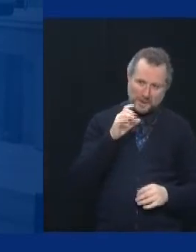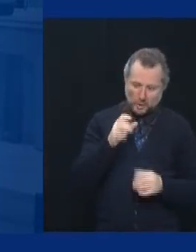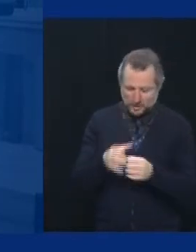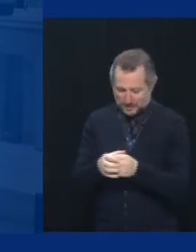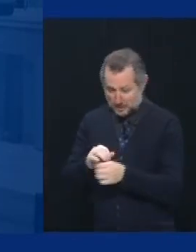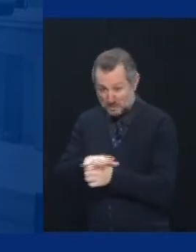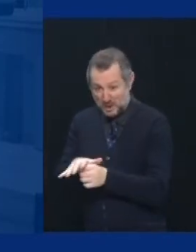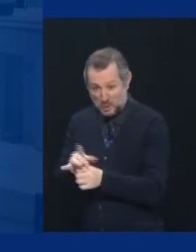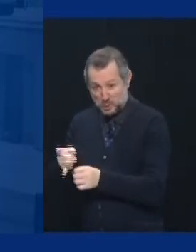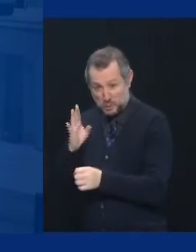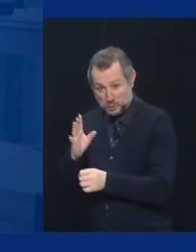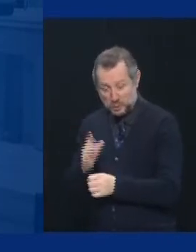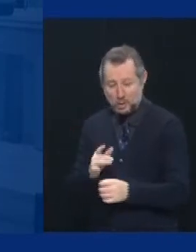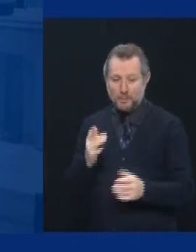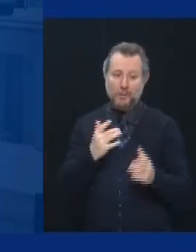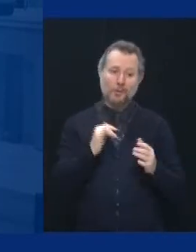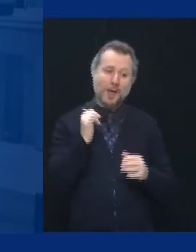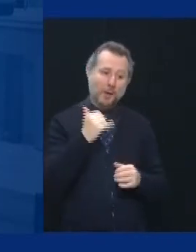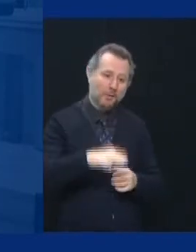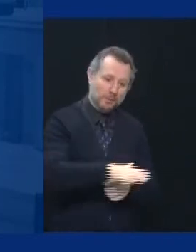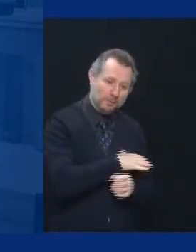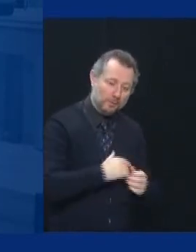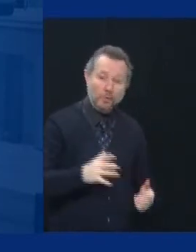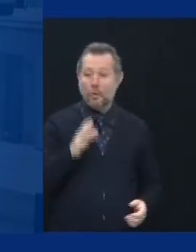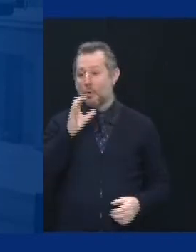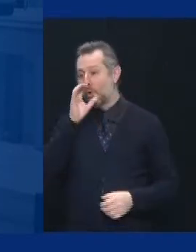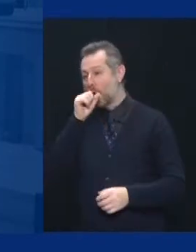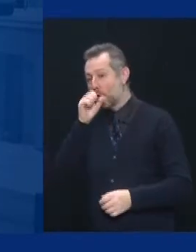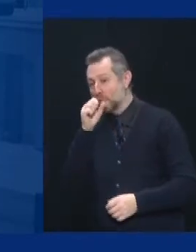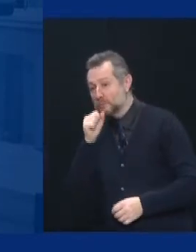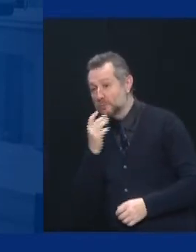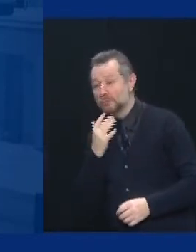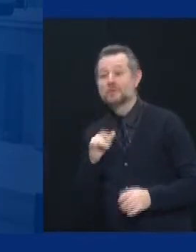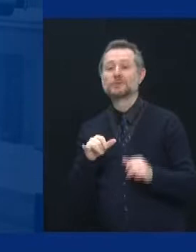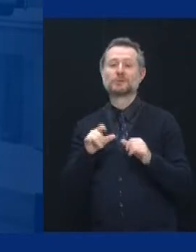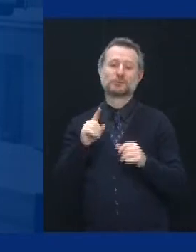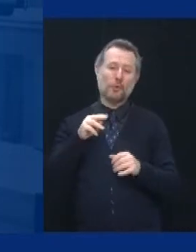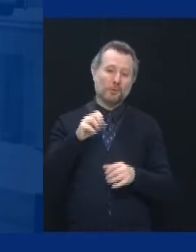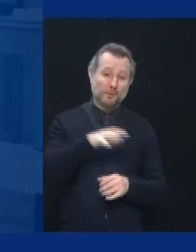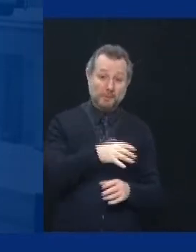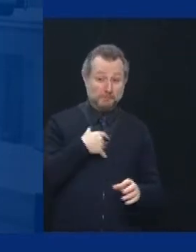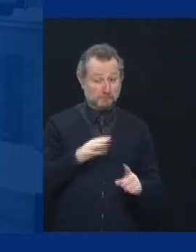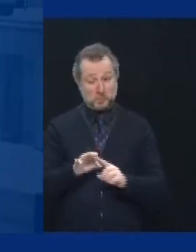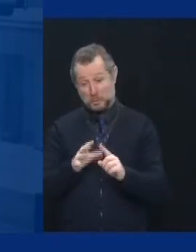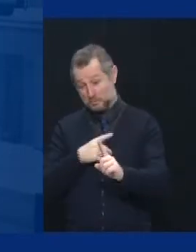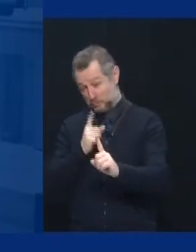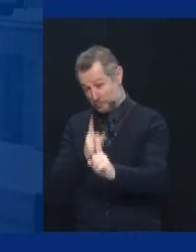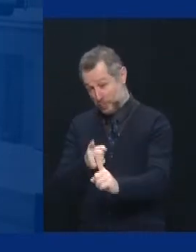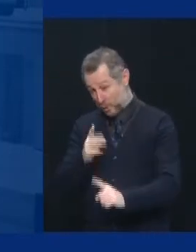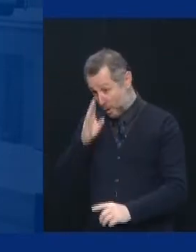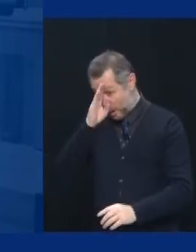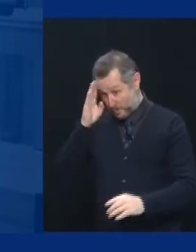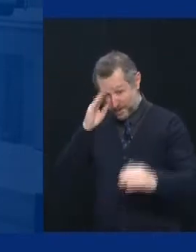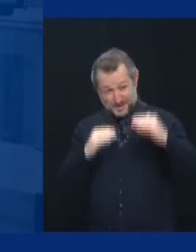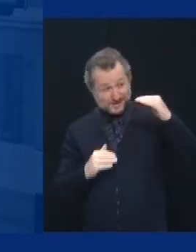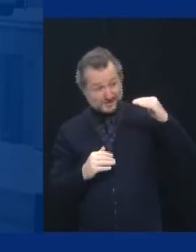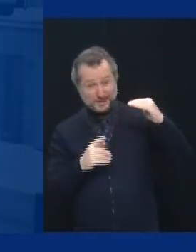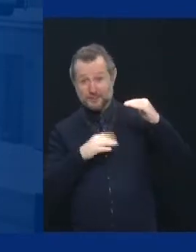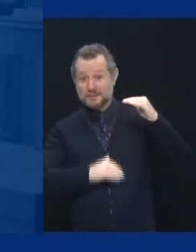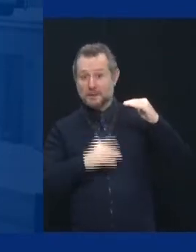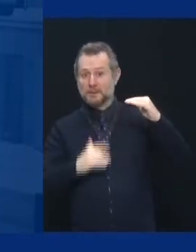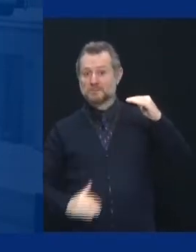orange zones, when the hospital capacity is endangered, that's when we have to go to full